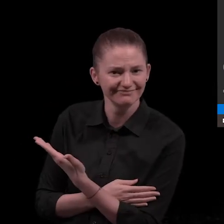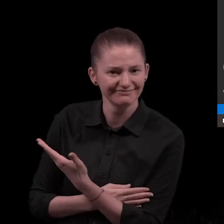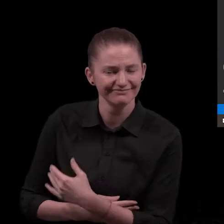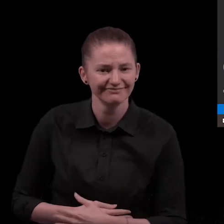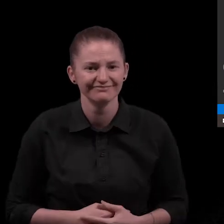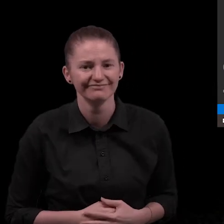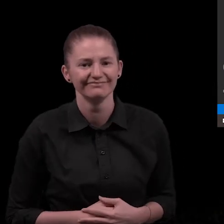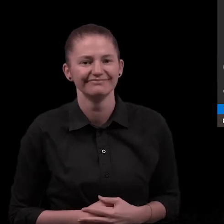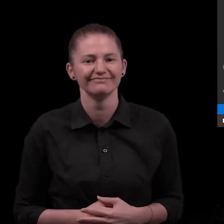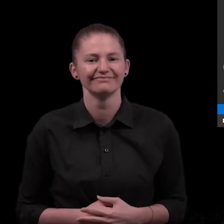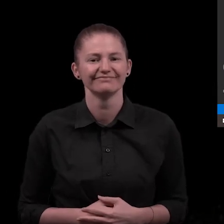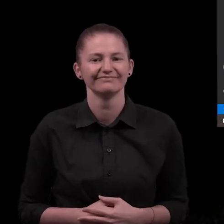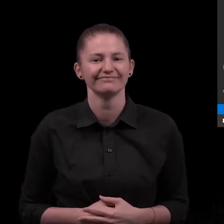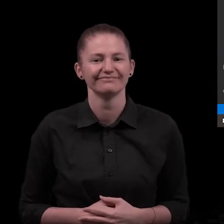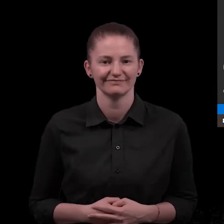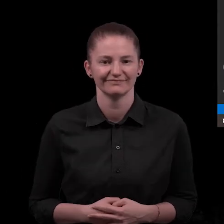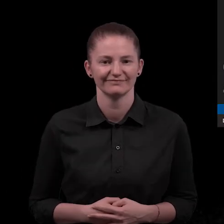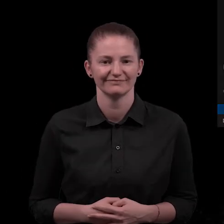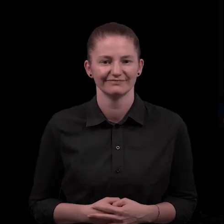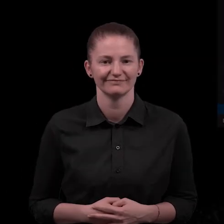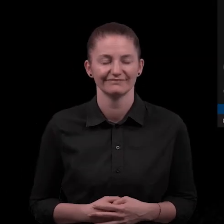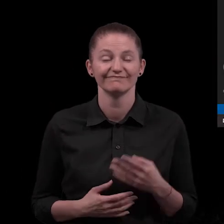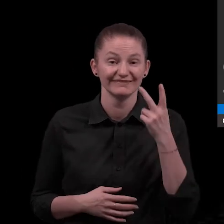broken out all the information we need from our forms.